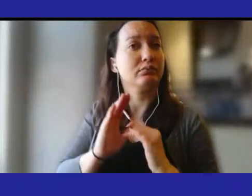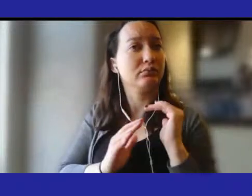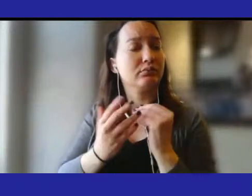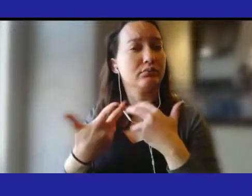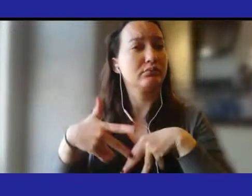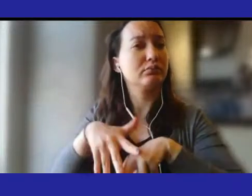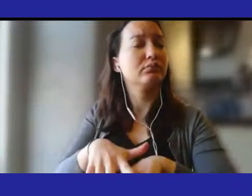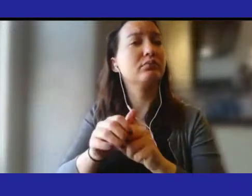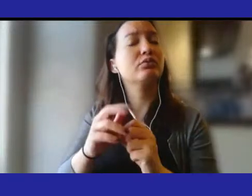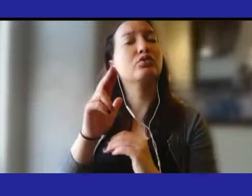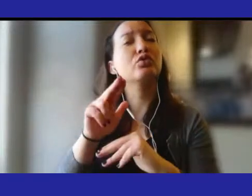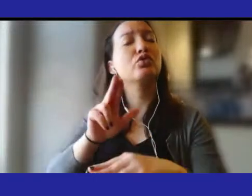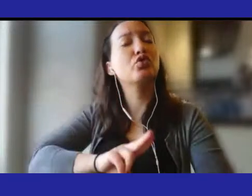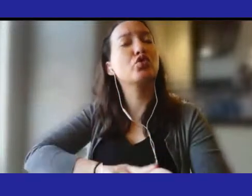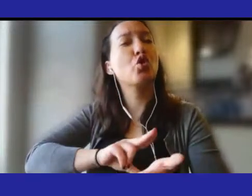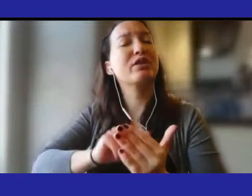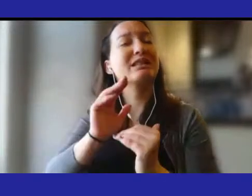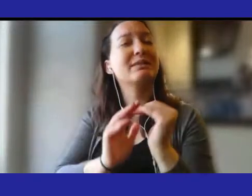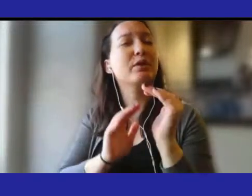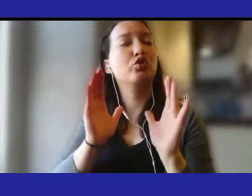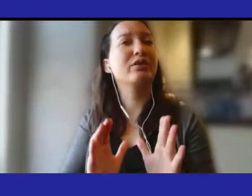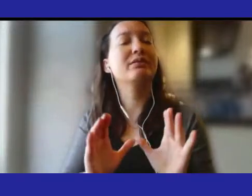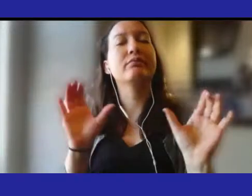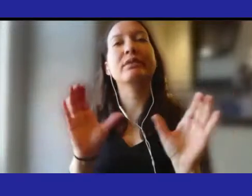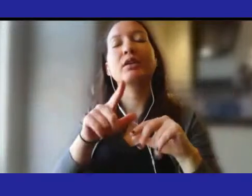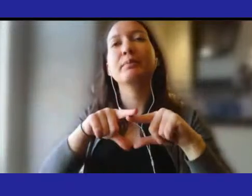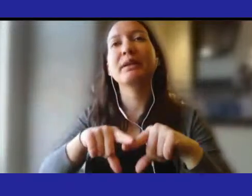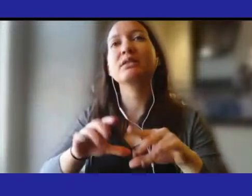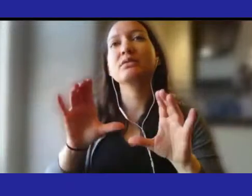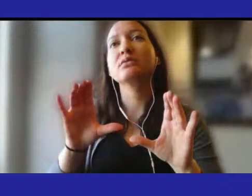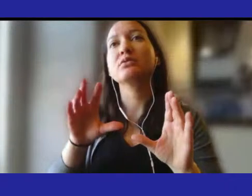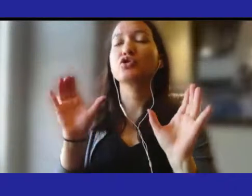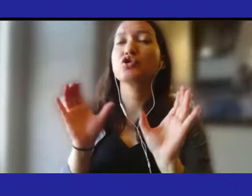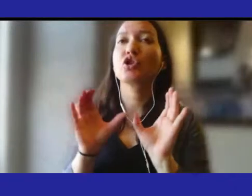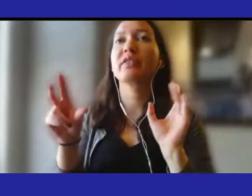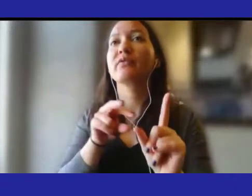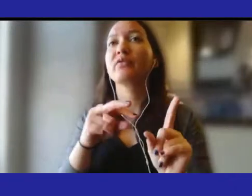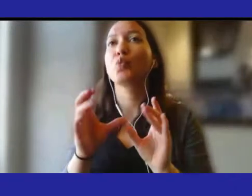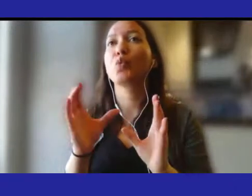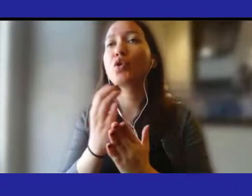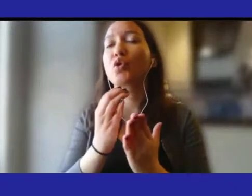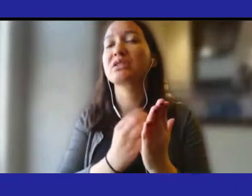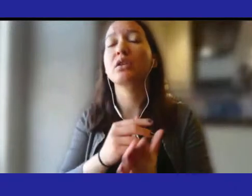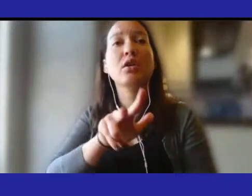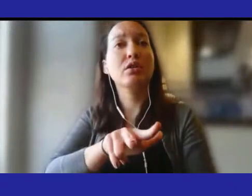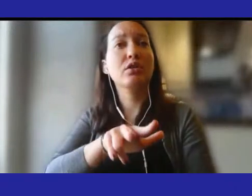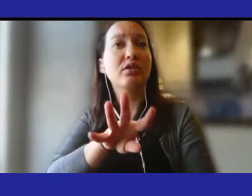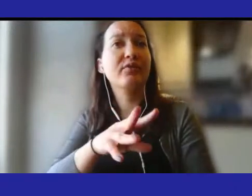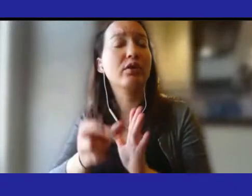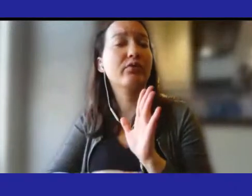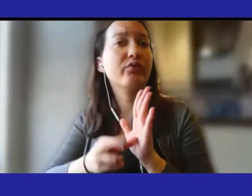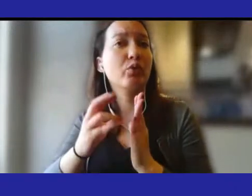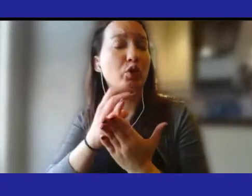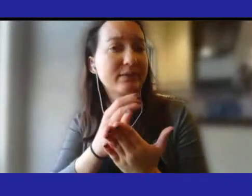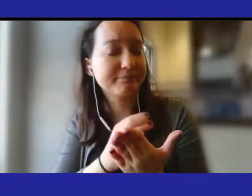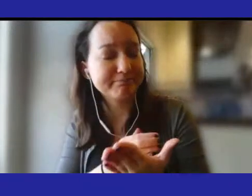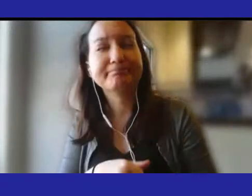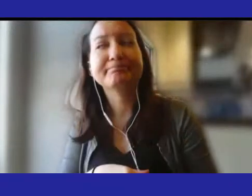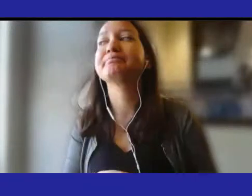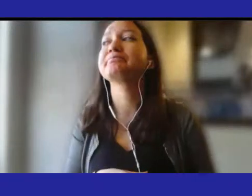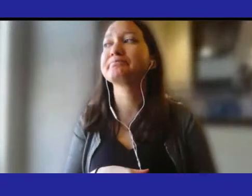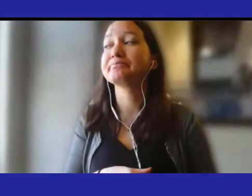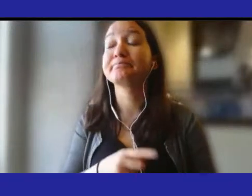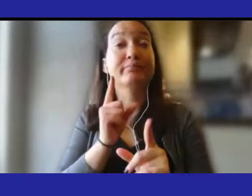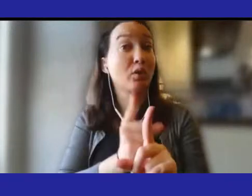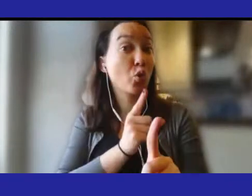Nurse Builders, which is a cloud-based certification review course with 34 certification review courses. Our goal was